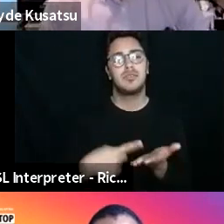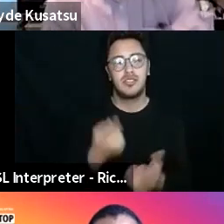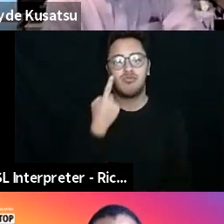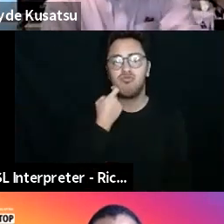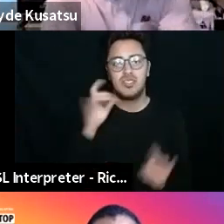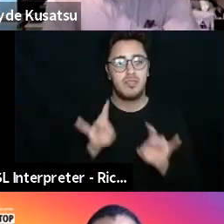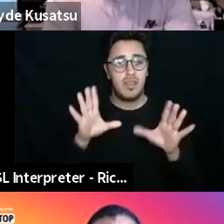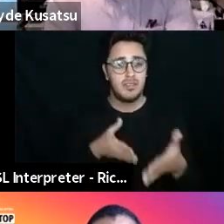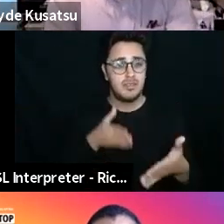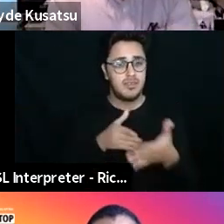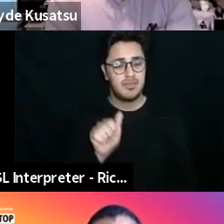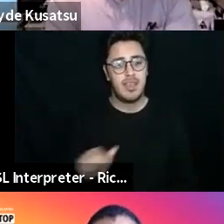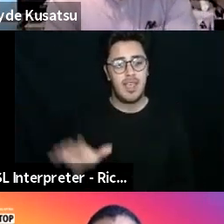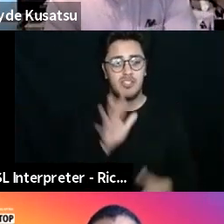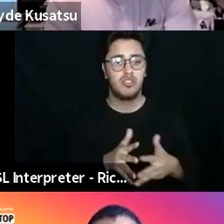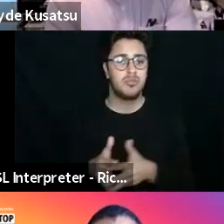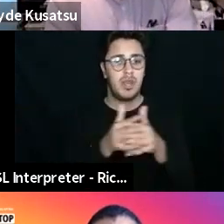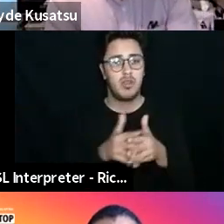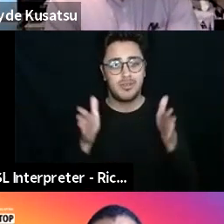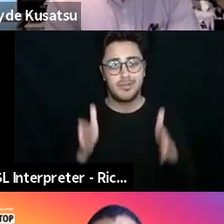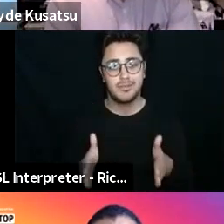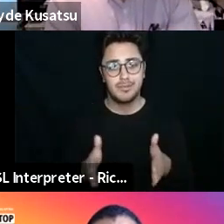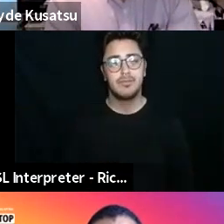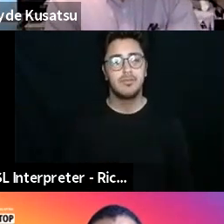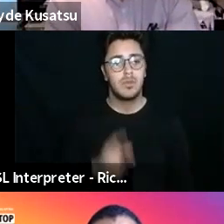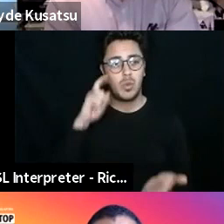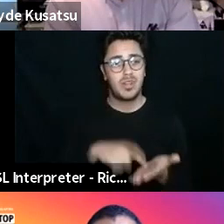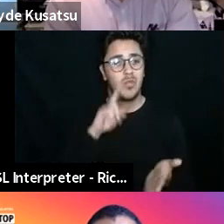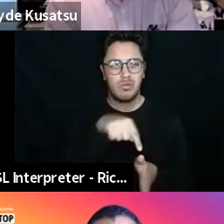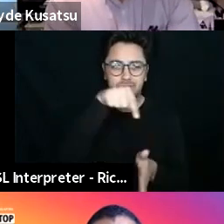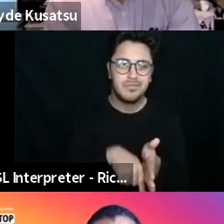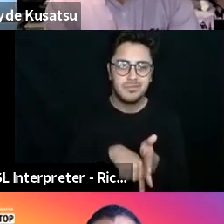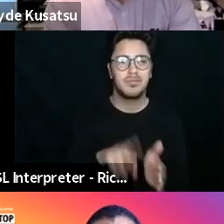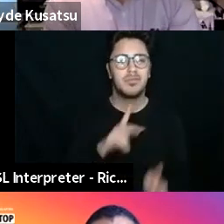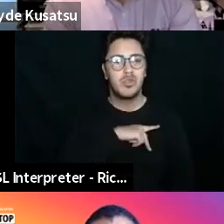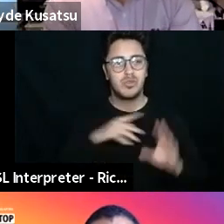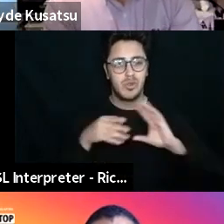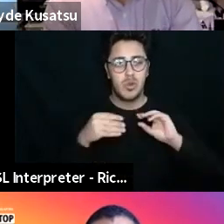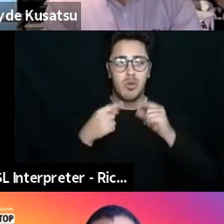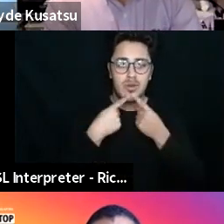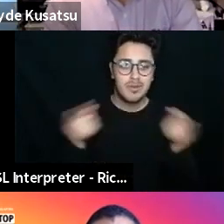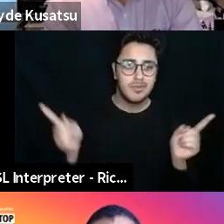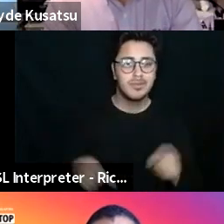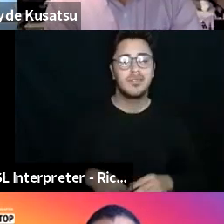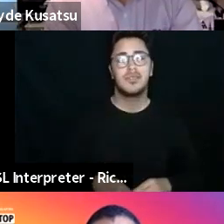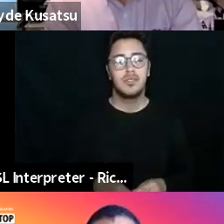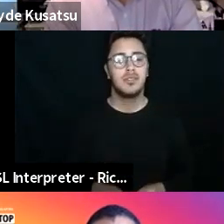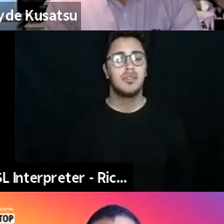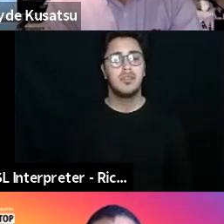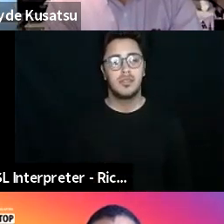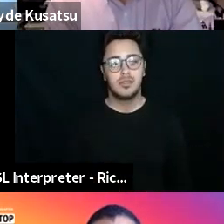against Asian Americans. She's recognized for her in-depth personal narratives set against the backdrop